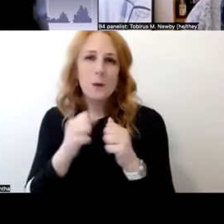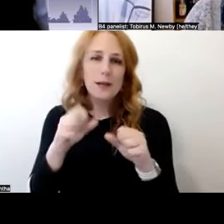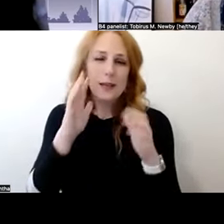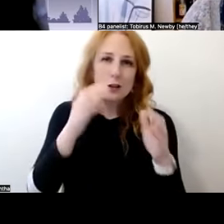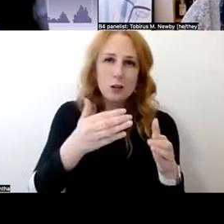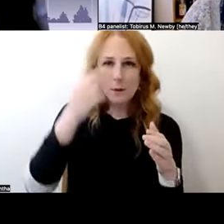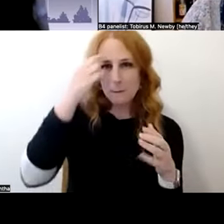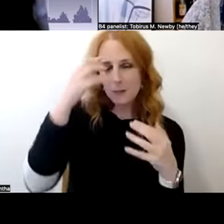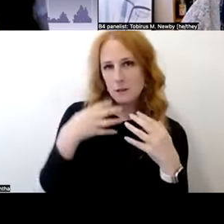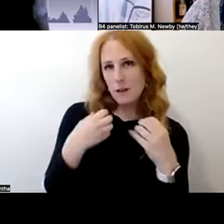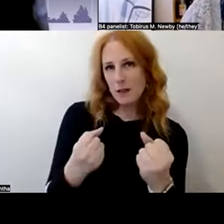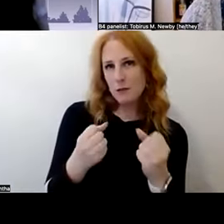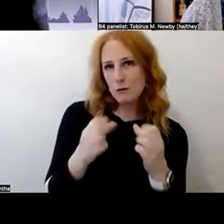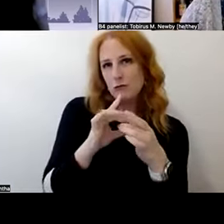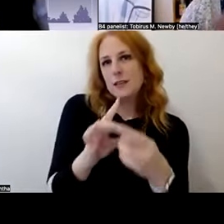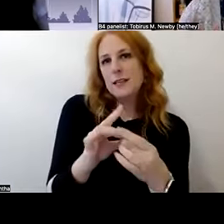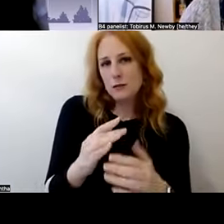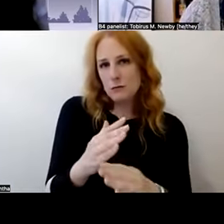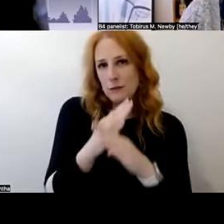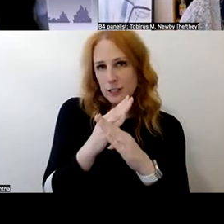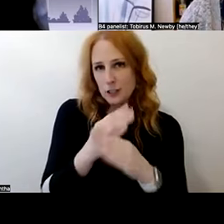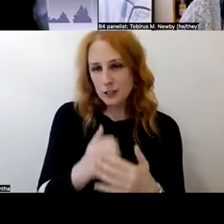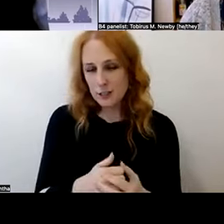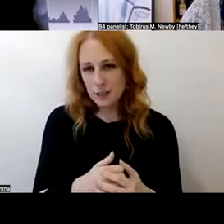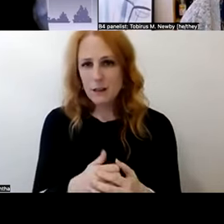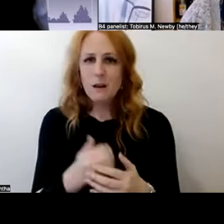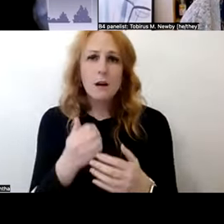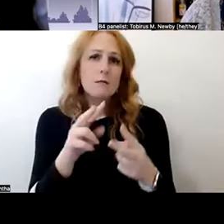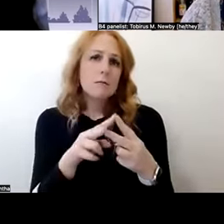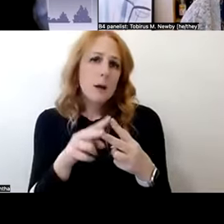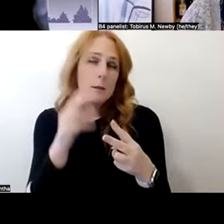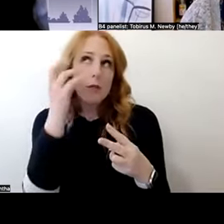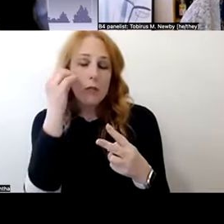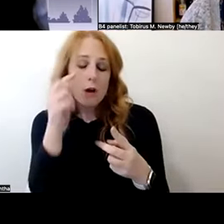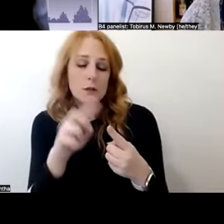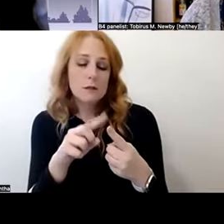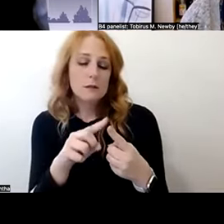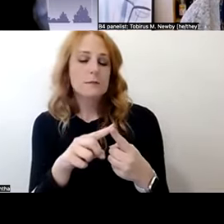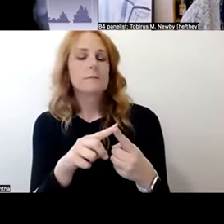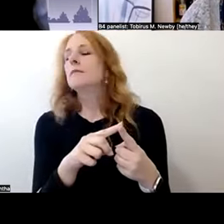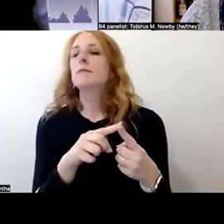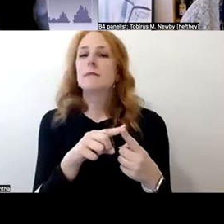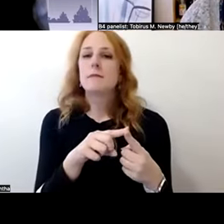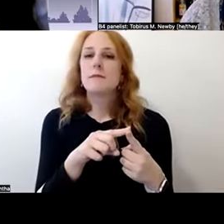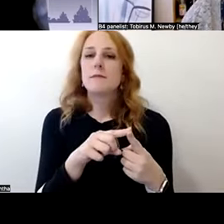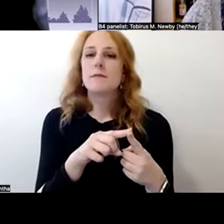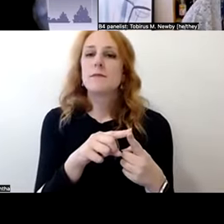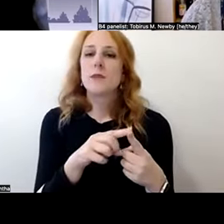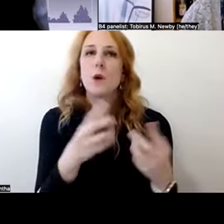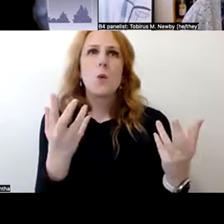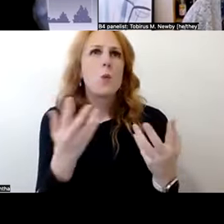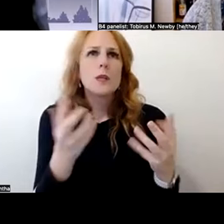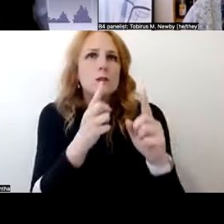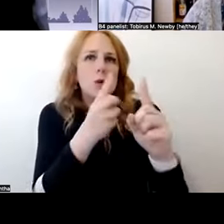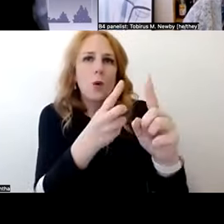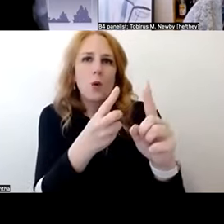lens. You know, and so, you know, I just have a couple thoughts. One is, what is the original goal? What is it that we're